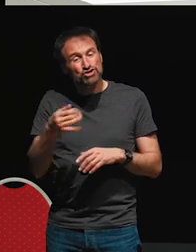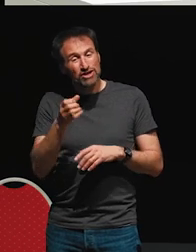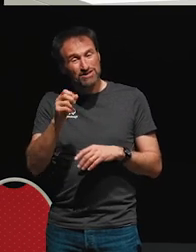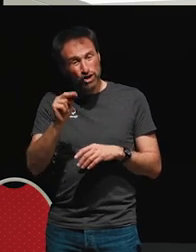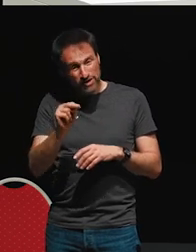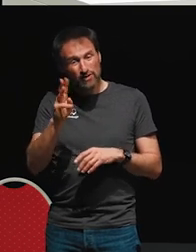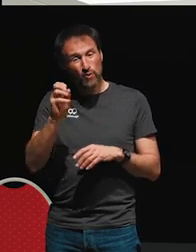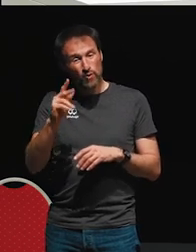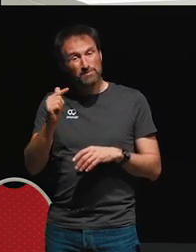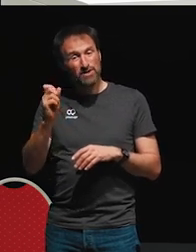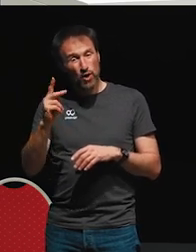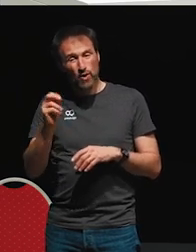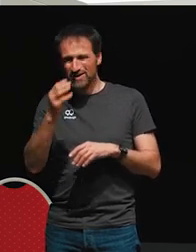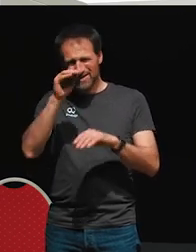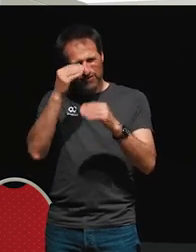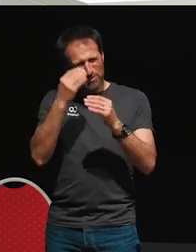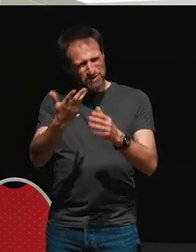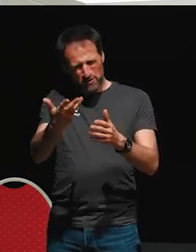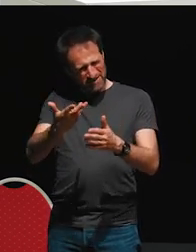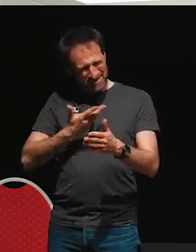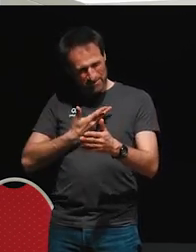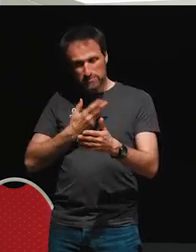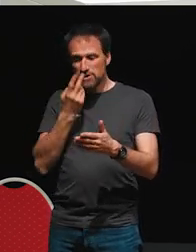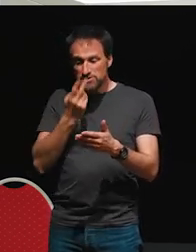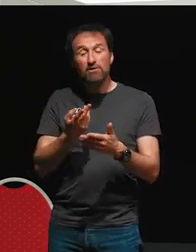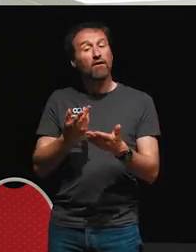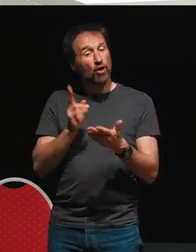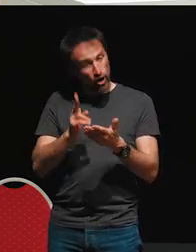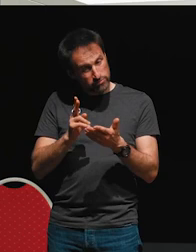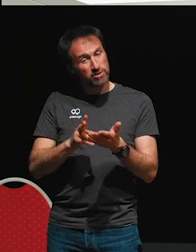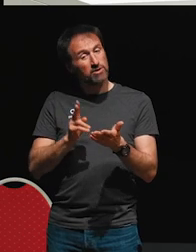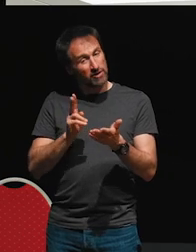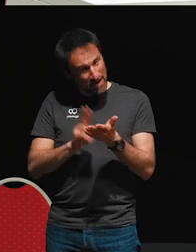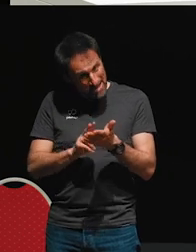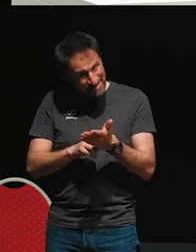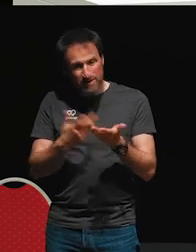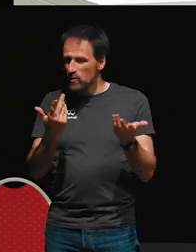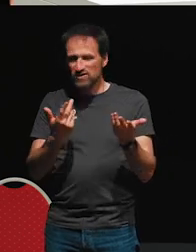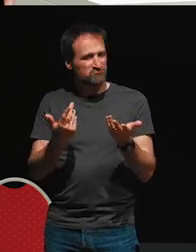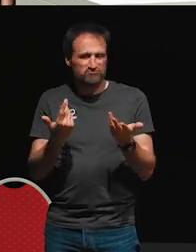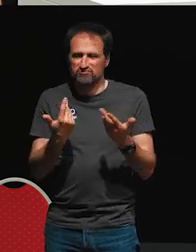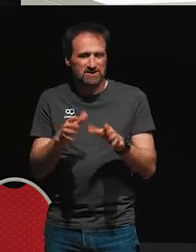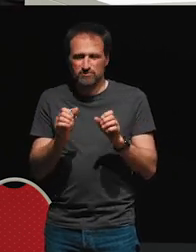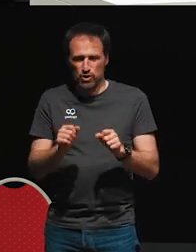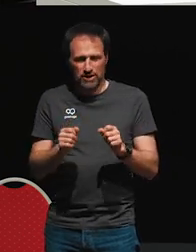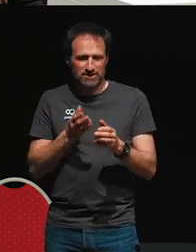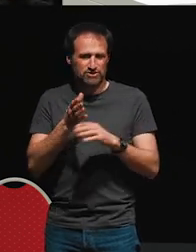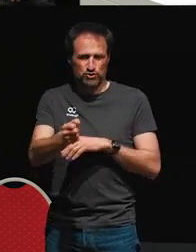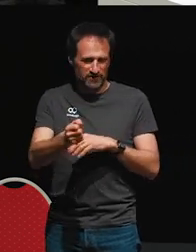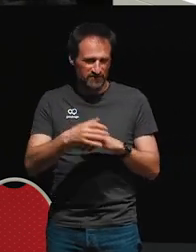it, if it's valid or not, which is one of the strengths of a JSON Web Token. If you want to know more, there's this website which we